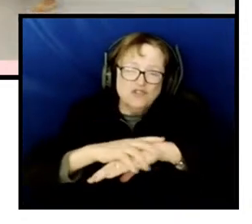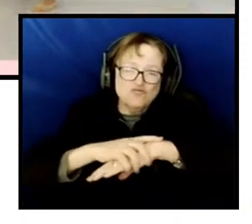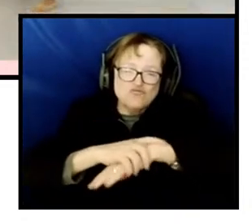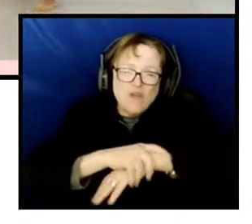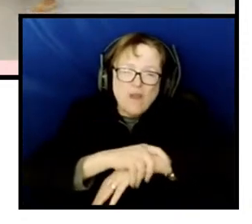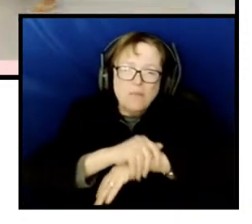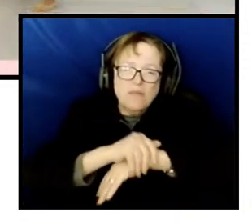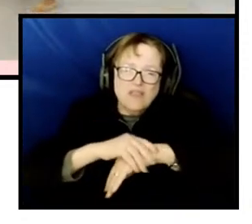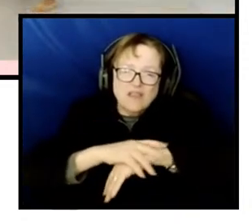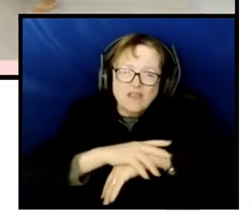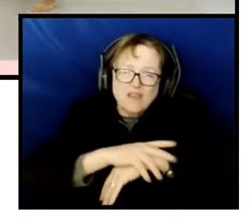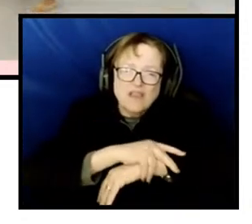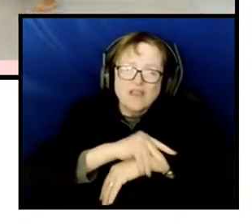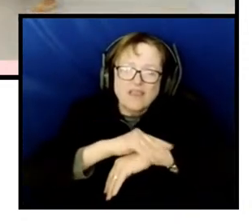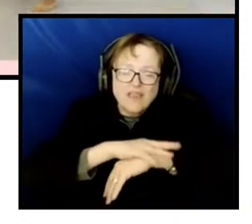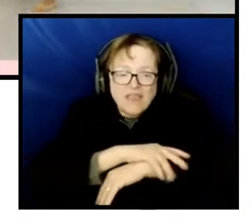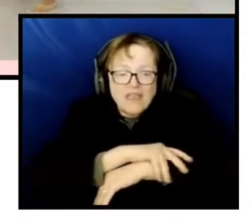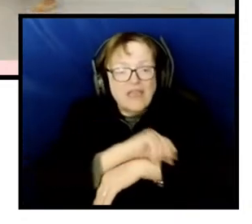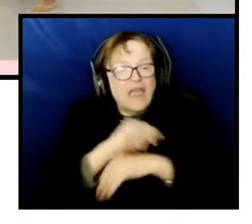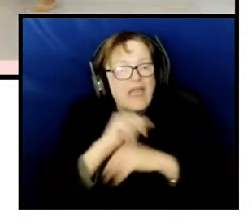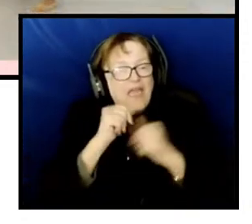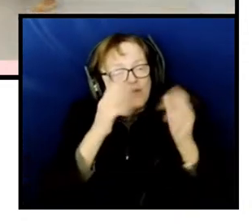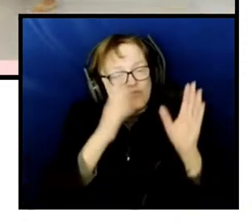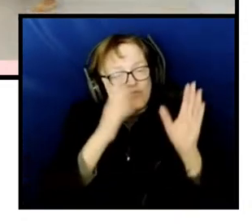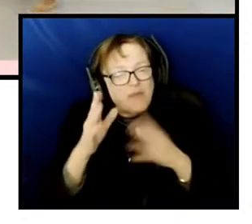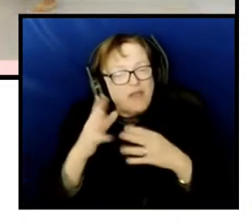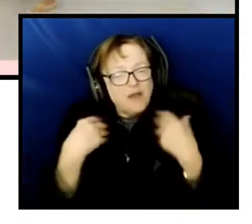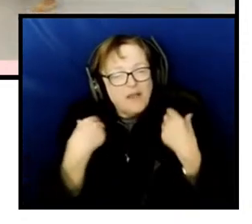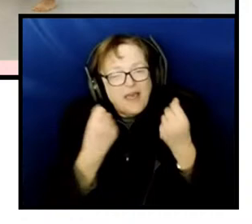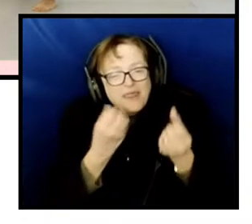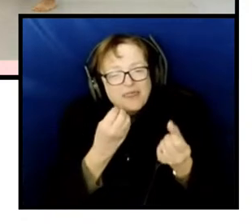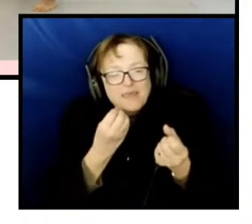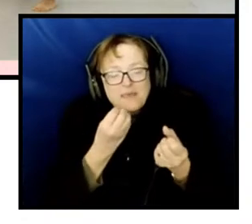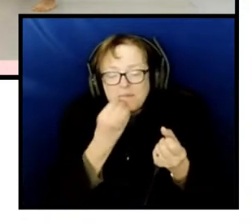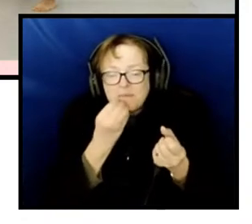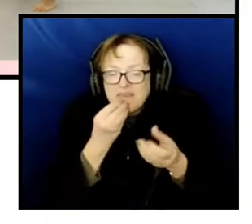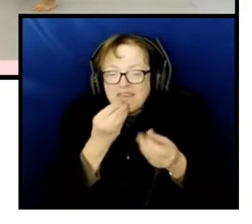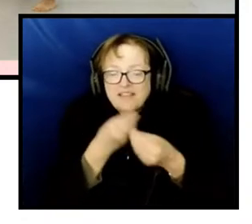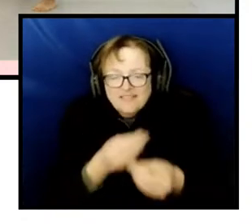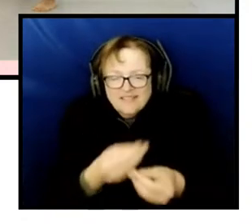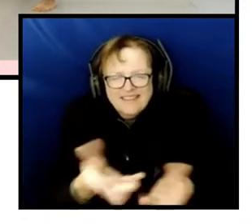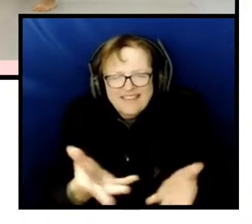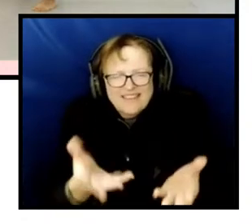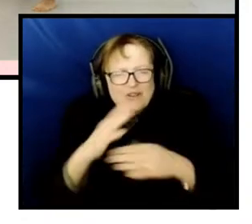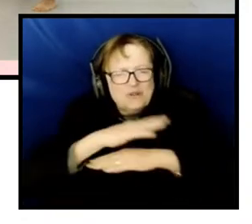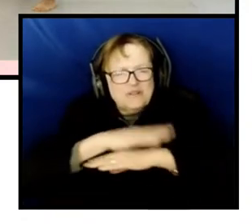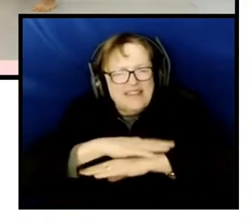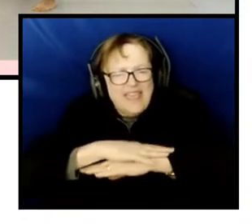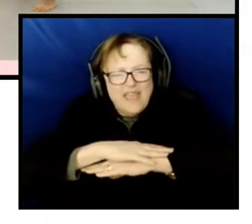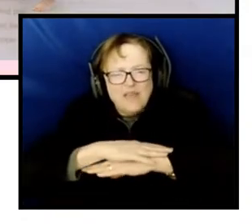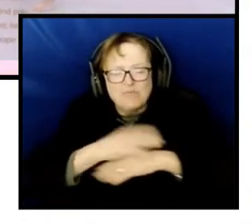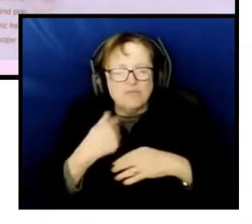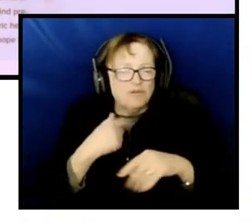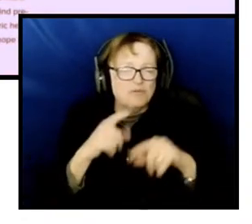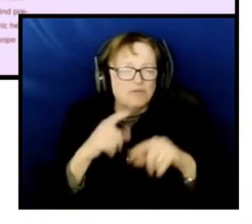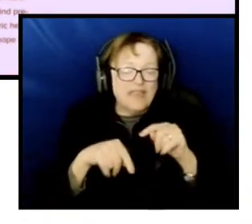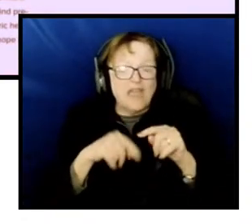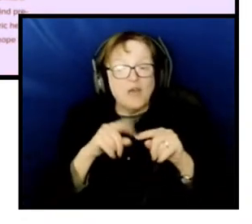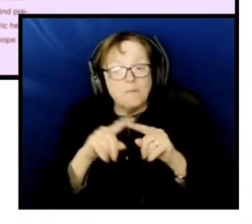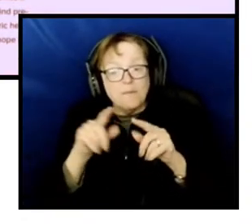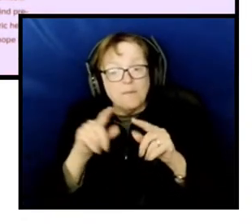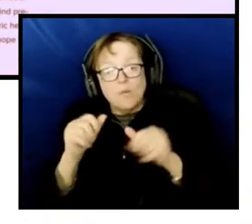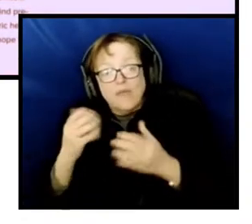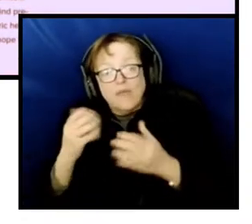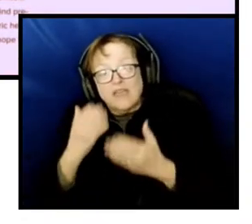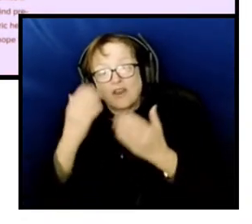bodies and, you know, preparing them a fresh meal right to their table, we're able to offer a lot